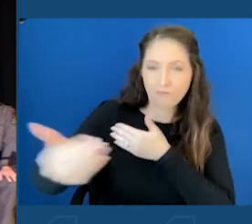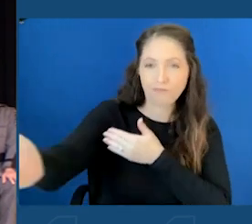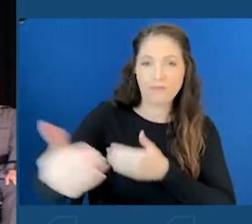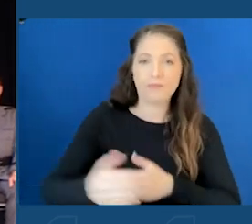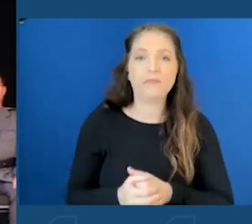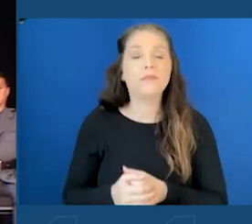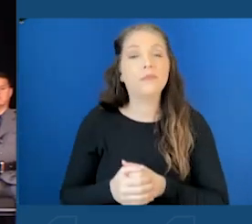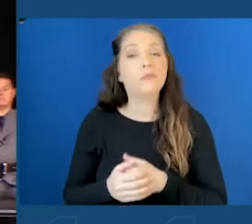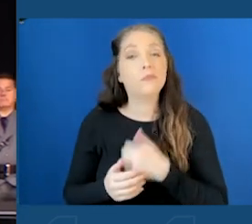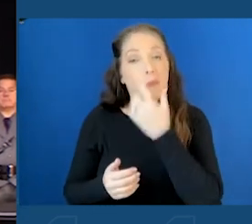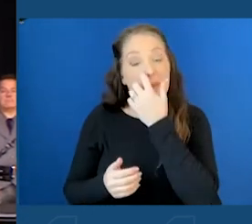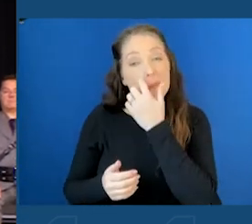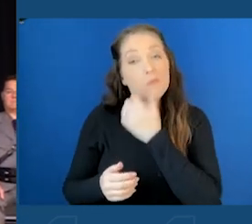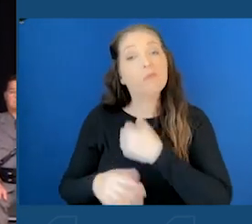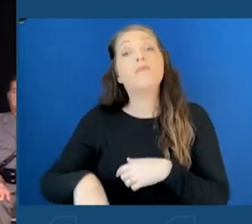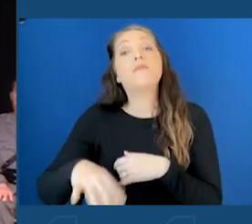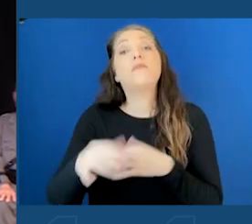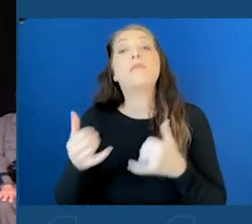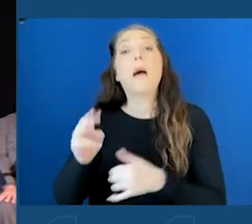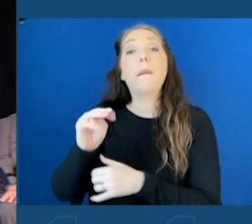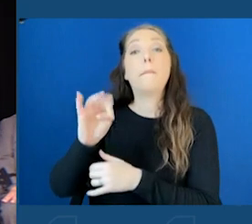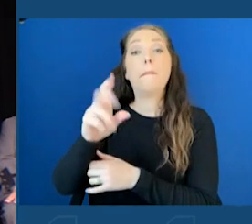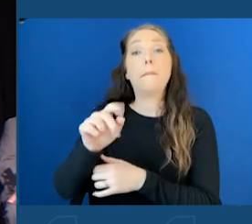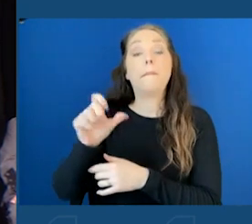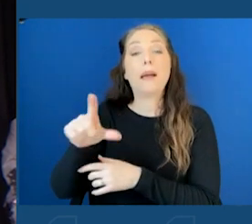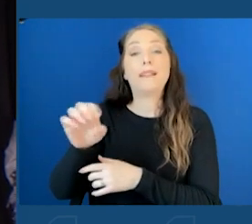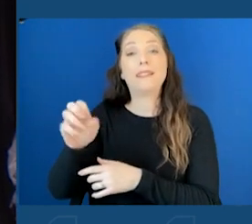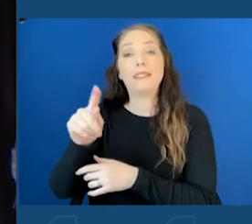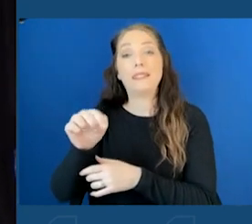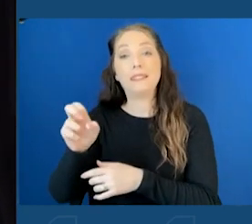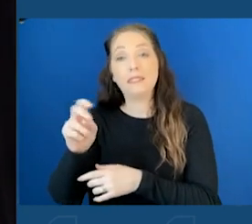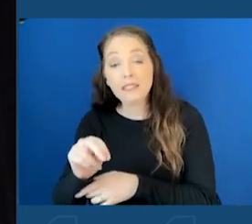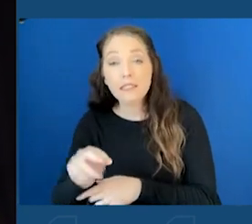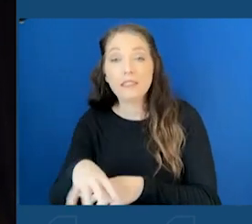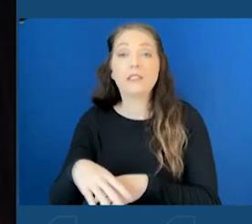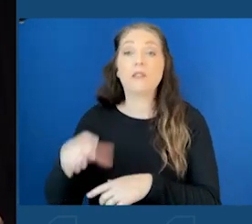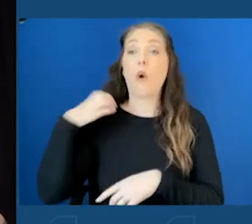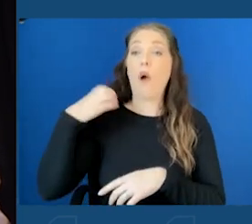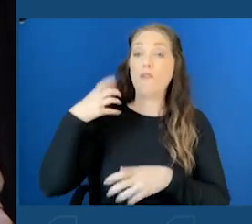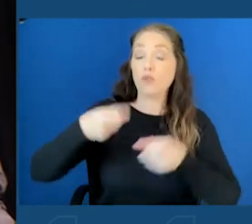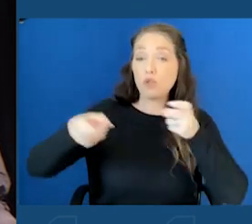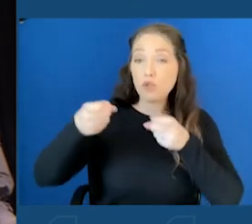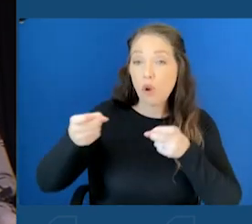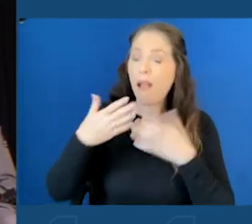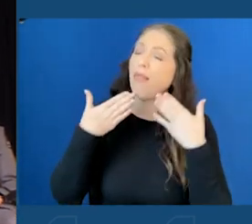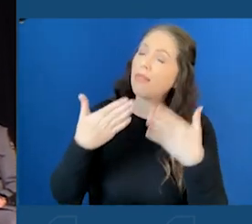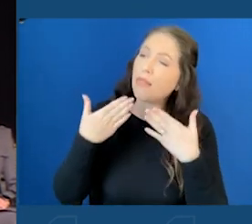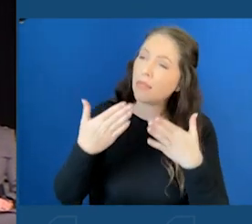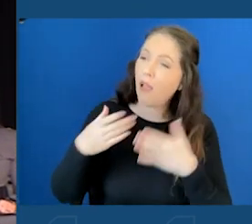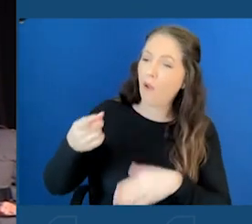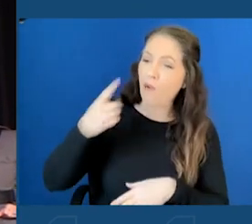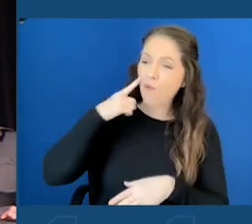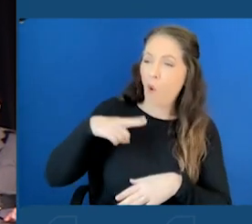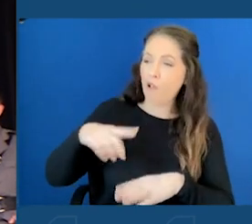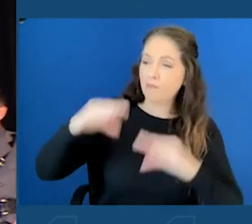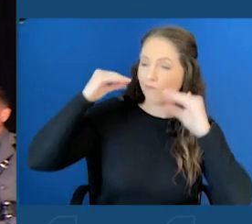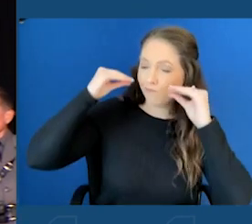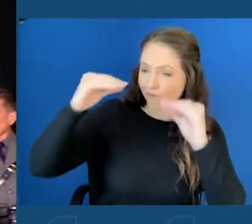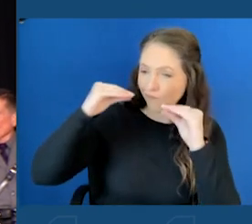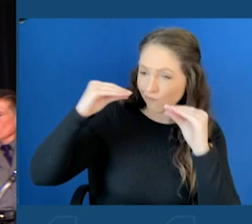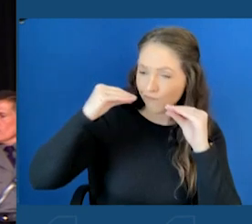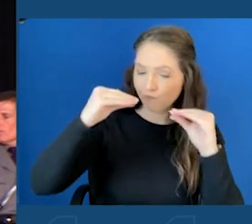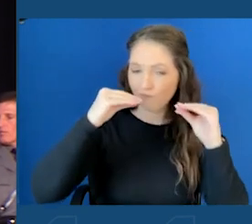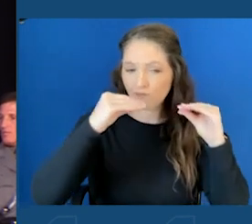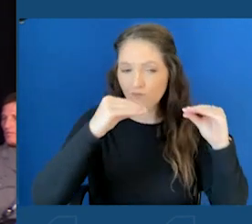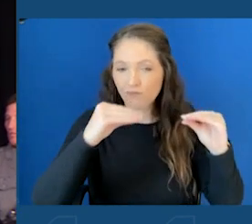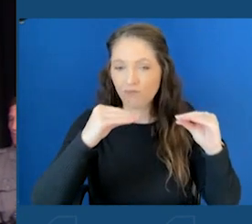your training director, Major Michael Eaton, officer in charge, Lieutenant John Duro, I thank you for teaching these individuals about